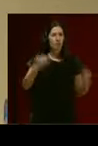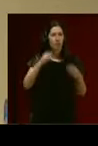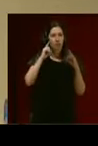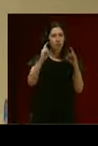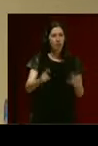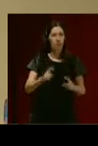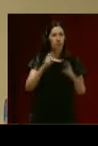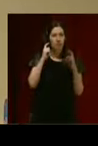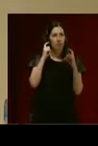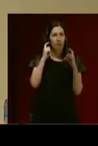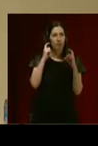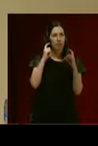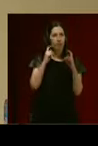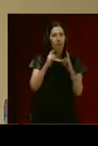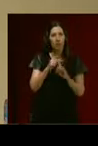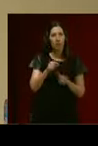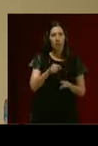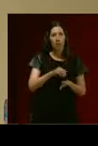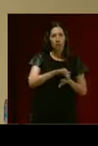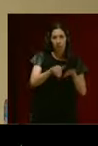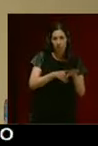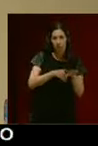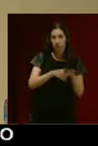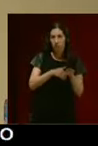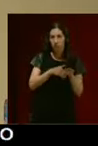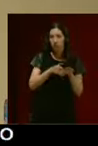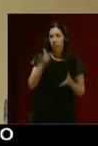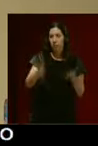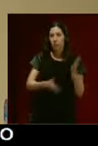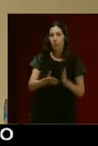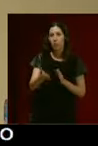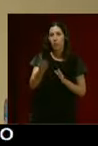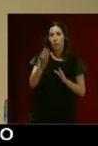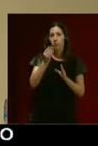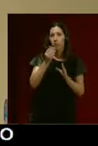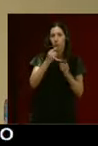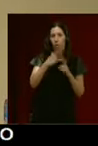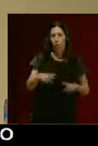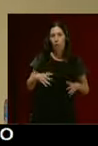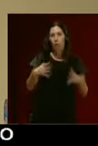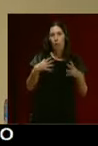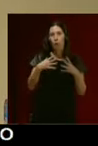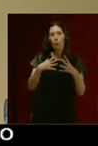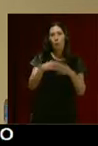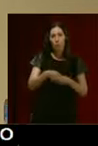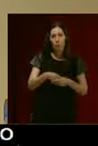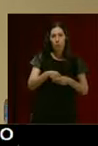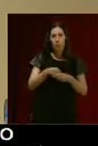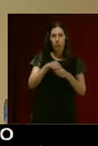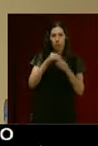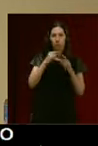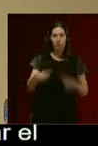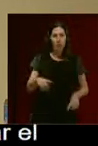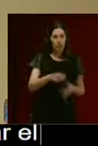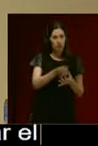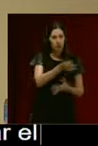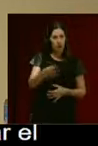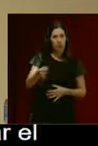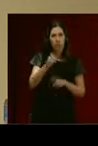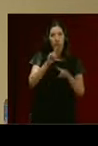so different as a glass of wine, a pen, or a mug. So the idea is that the robot needs